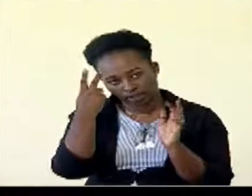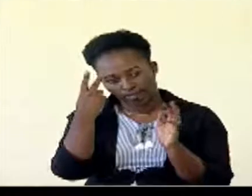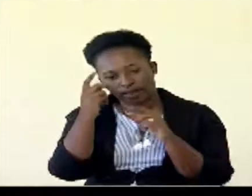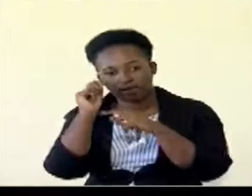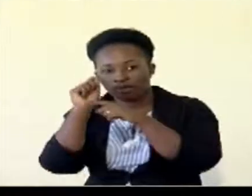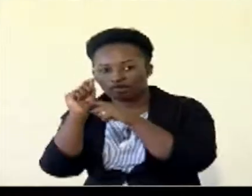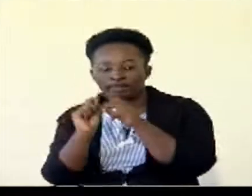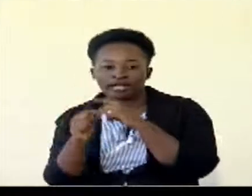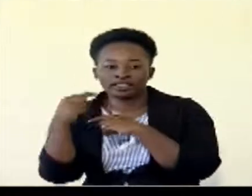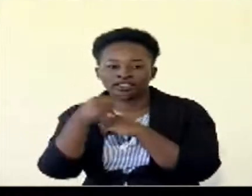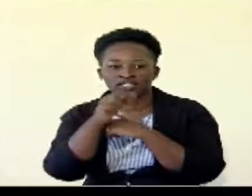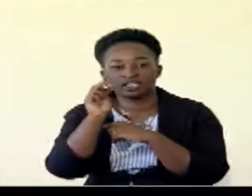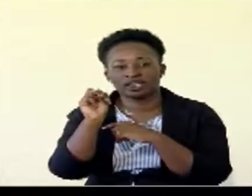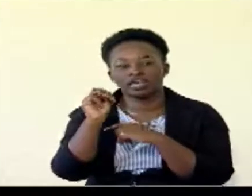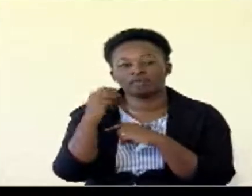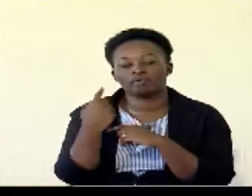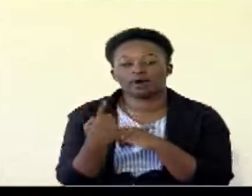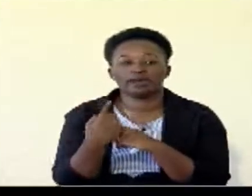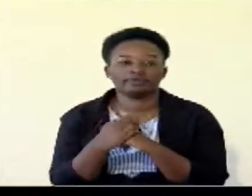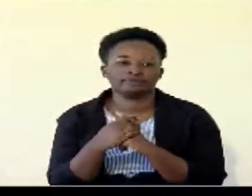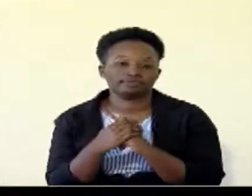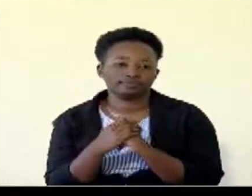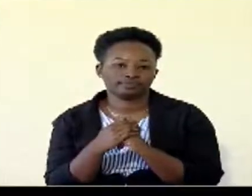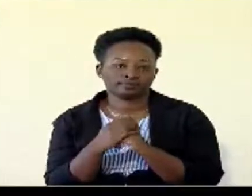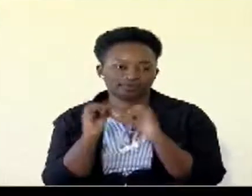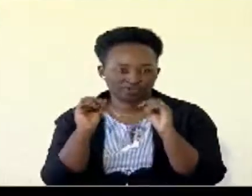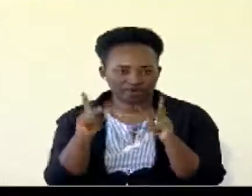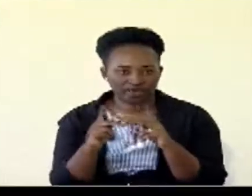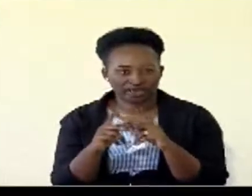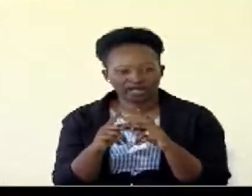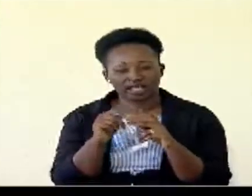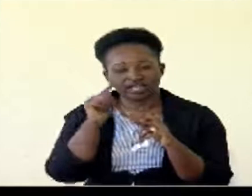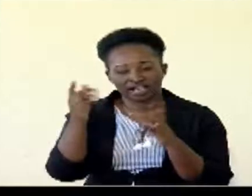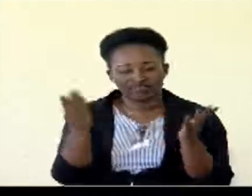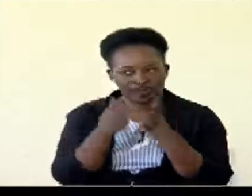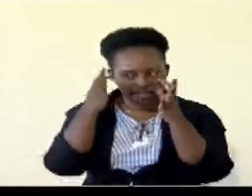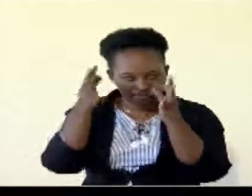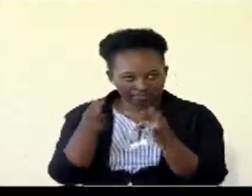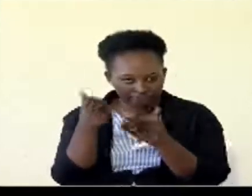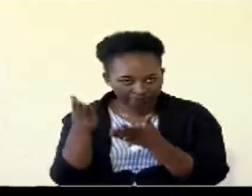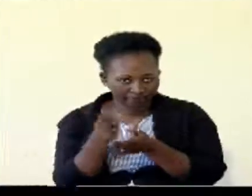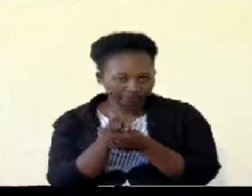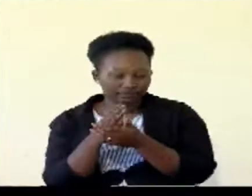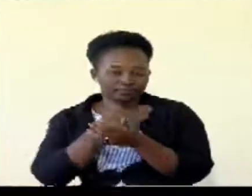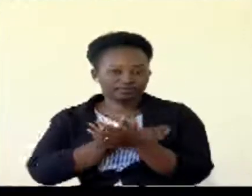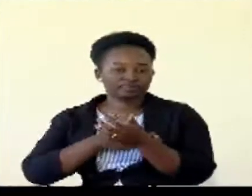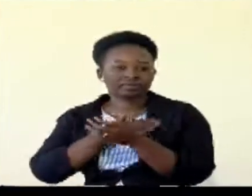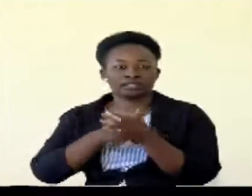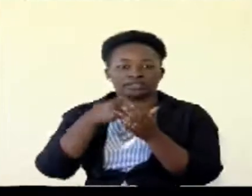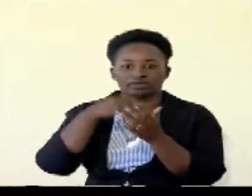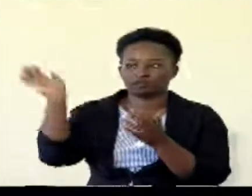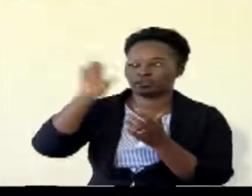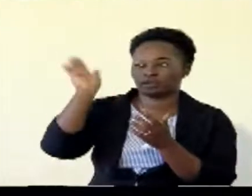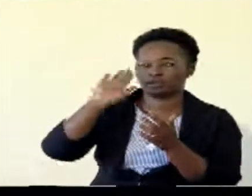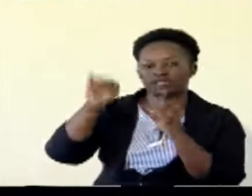squared over G M1. Okay, that is where the thing is. Allow me to wrap this off. I'm just